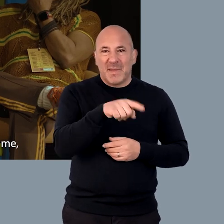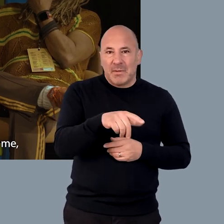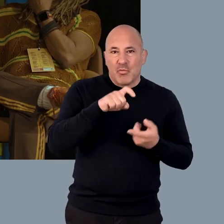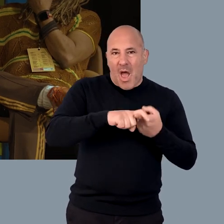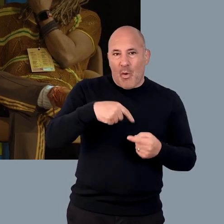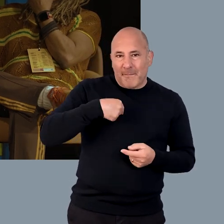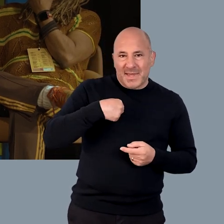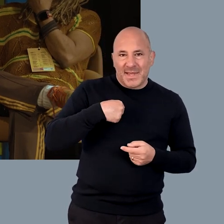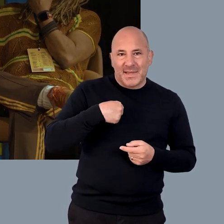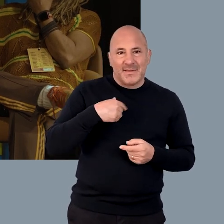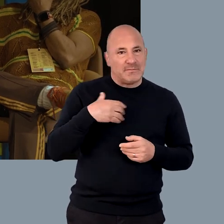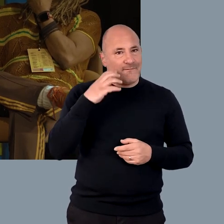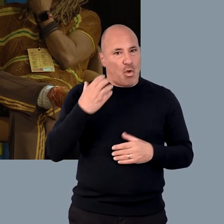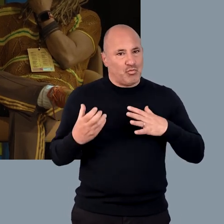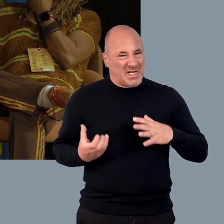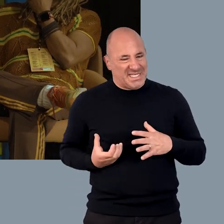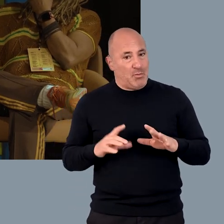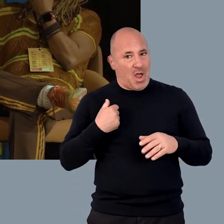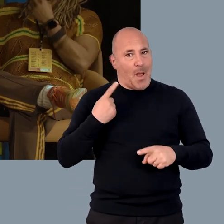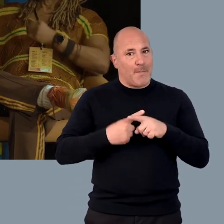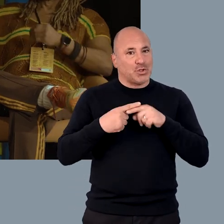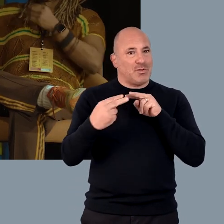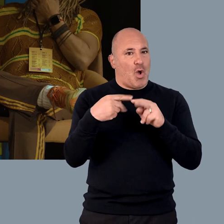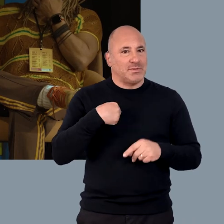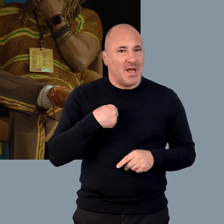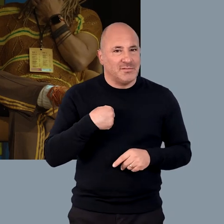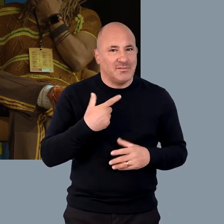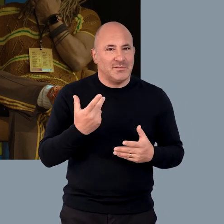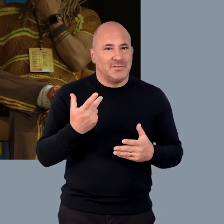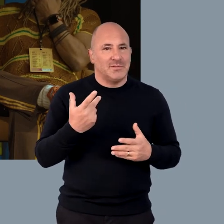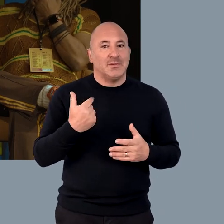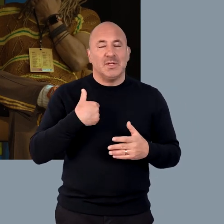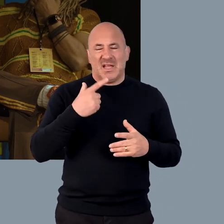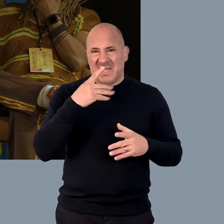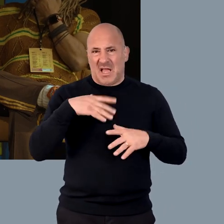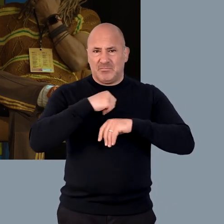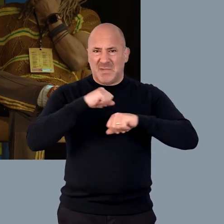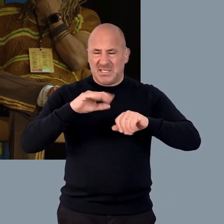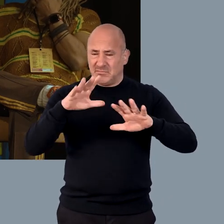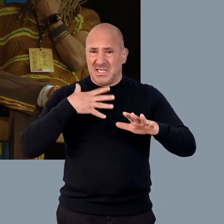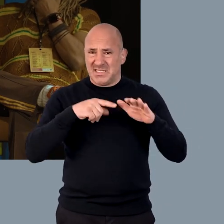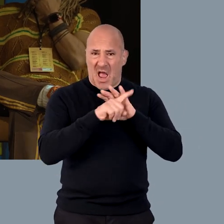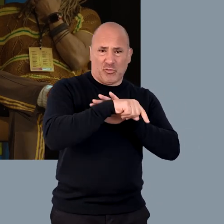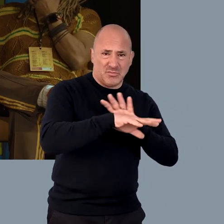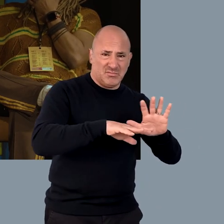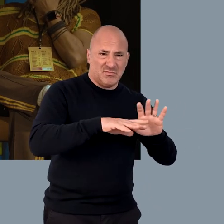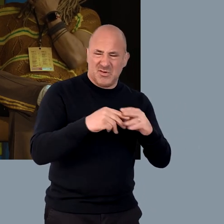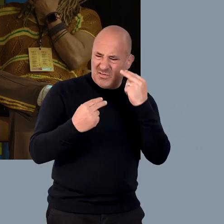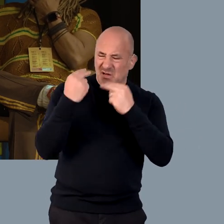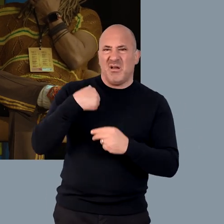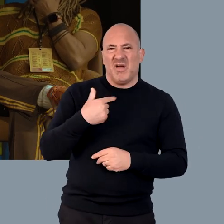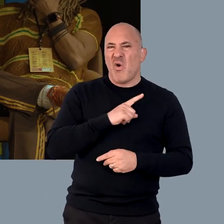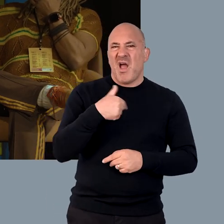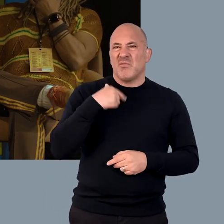who are depending on me So I need to have my phone on because i'm an emergency contact sometimes. It's just like, you know I need to be able to